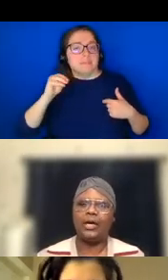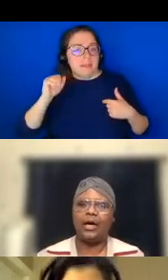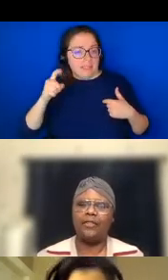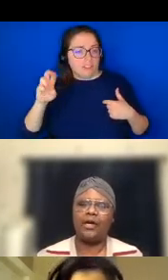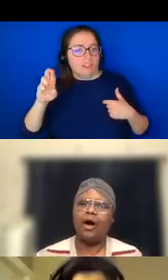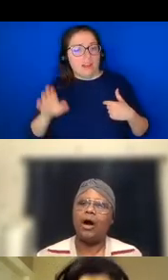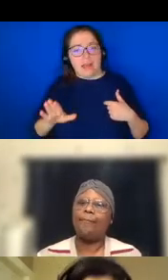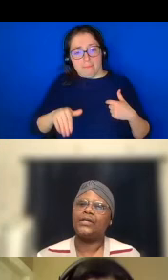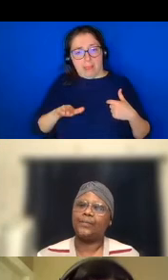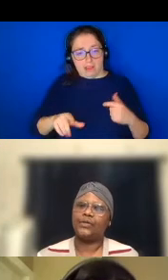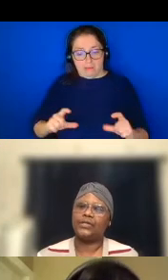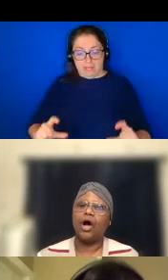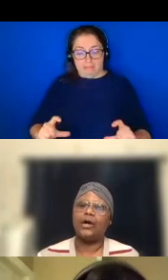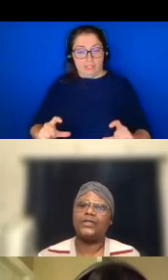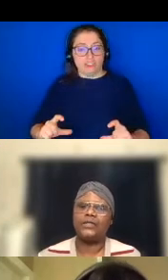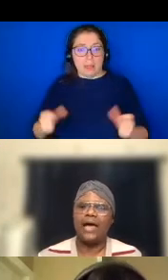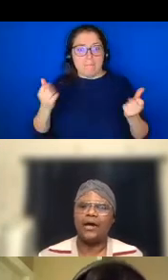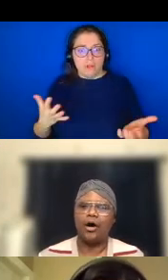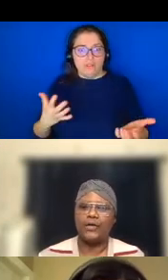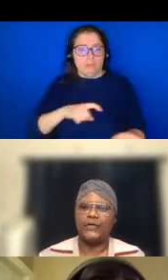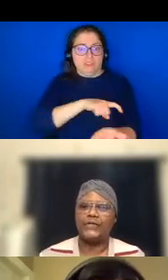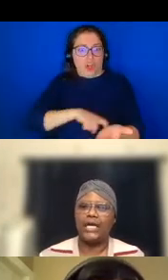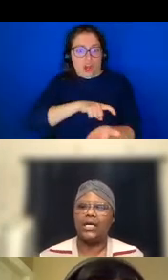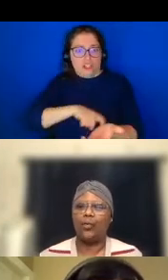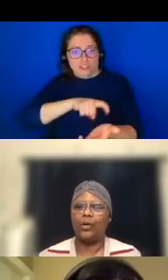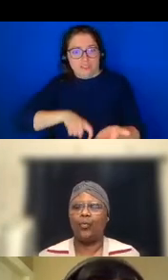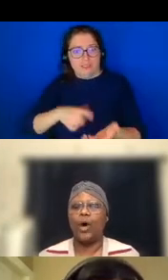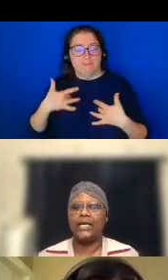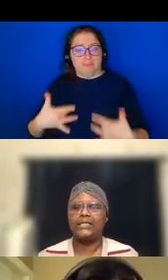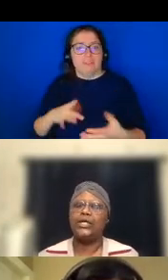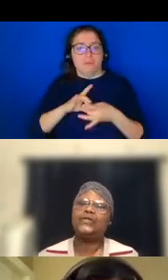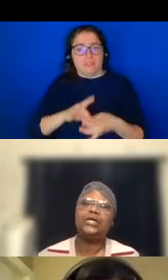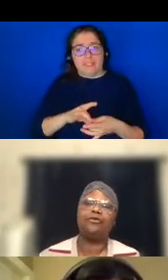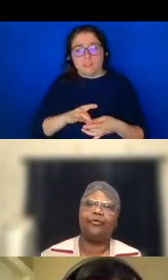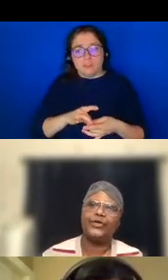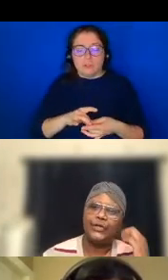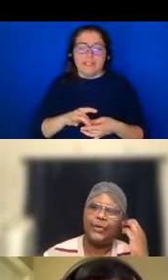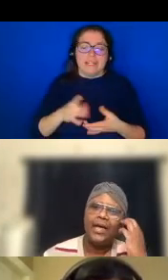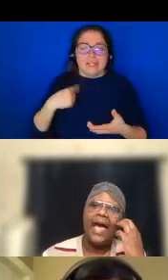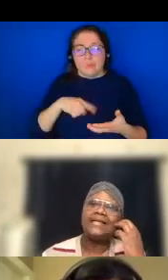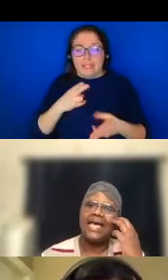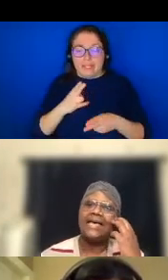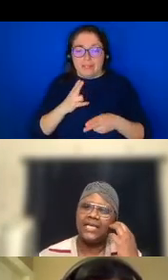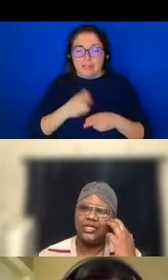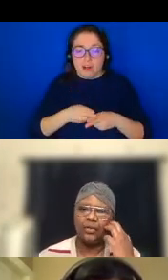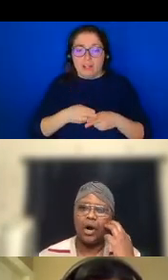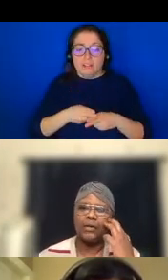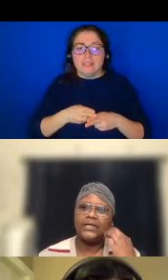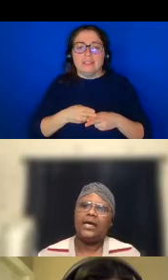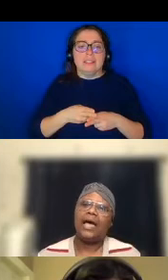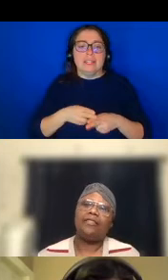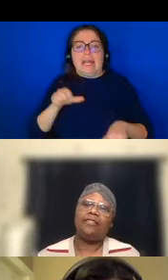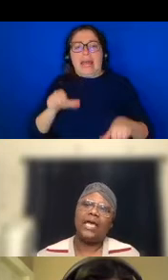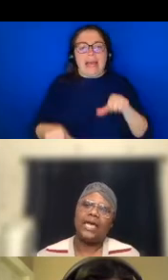image, there are multiple scars that are associated with what is loosely referred to as hesitation